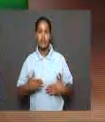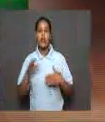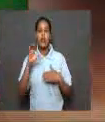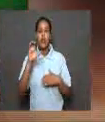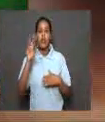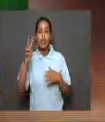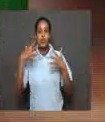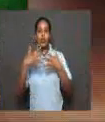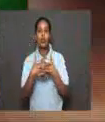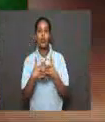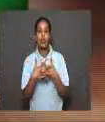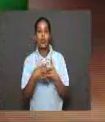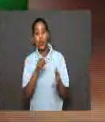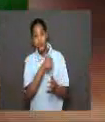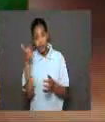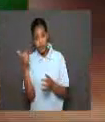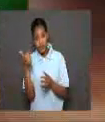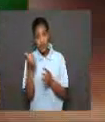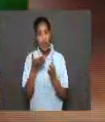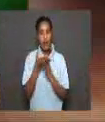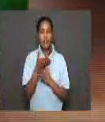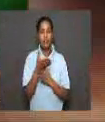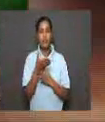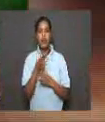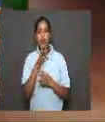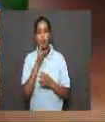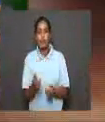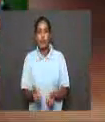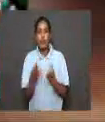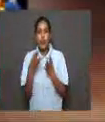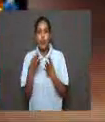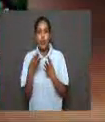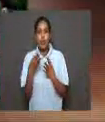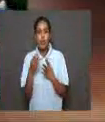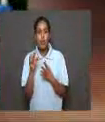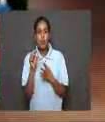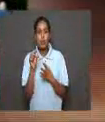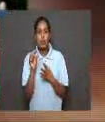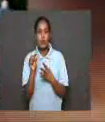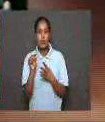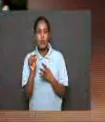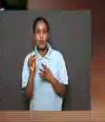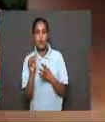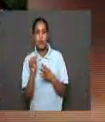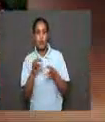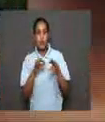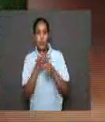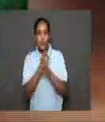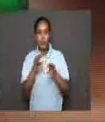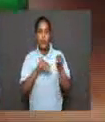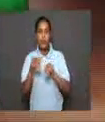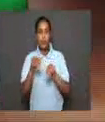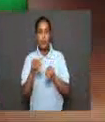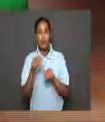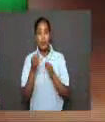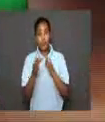Covalent compounds, on the other hand, are more like a pit of free-moving balls.